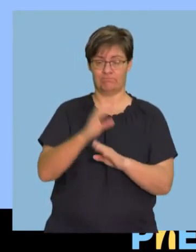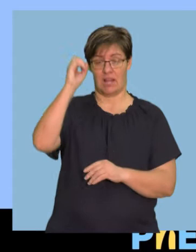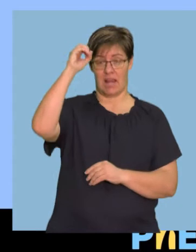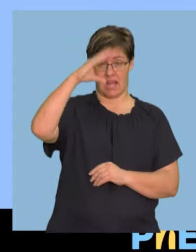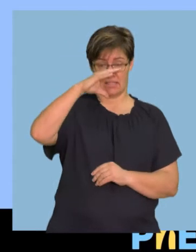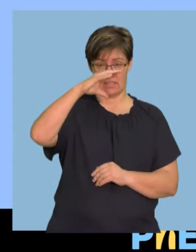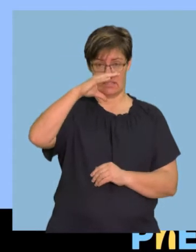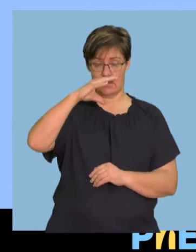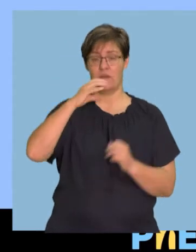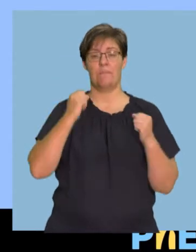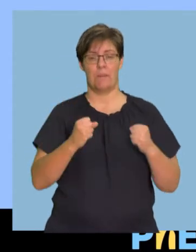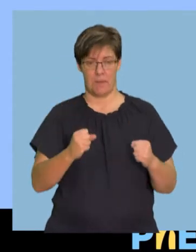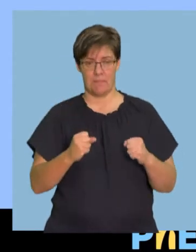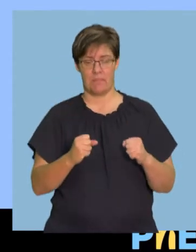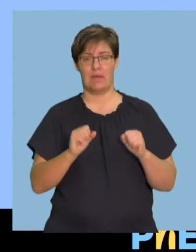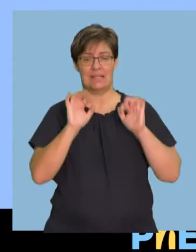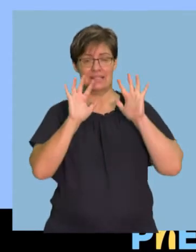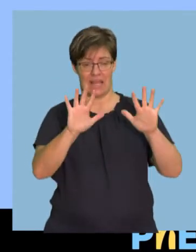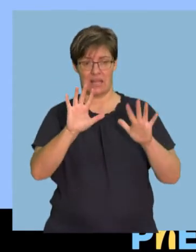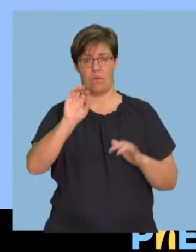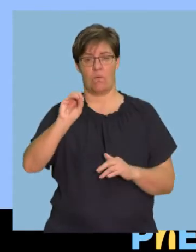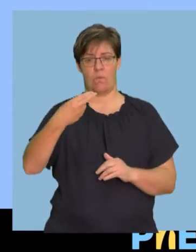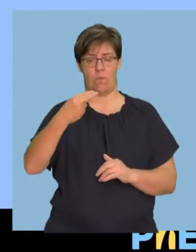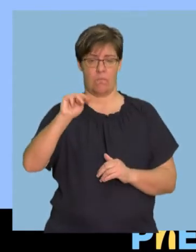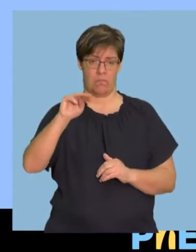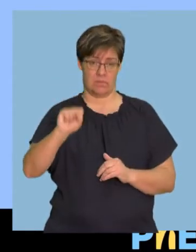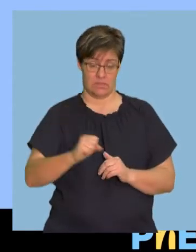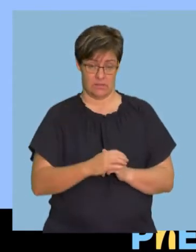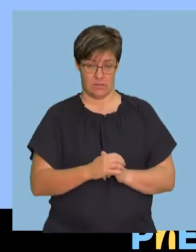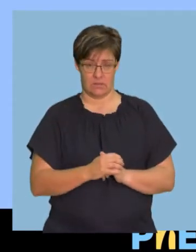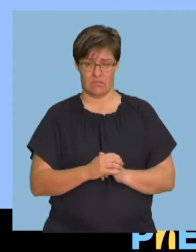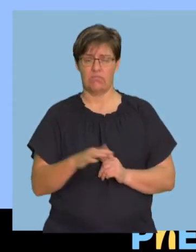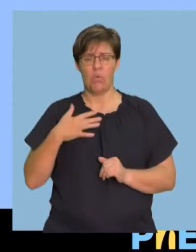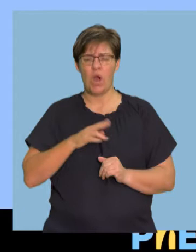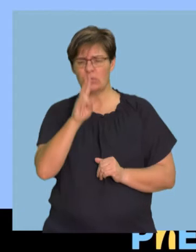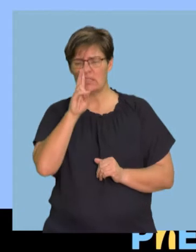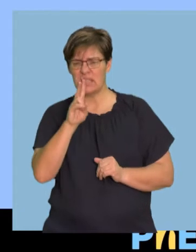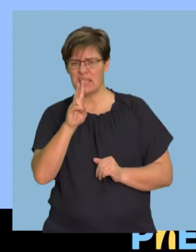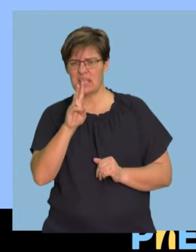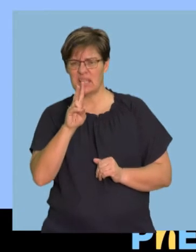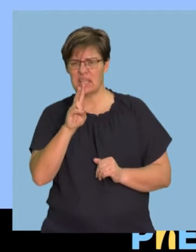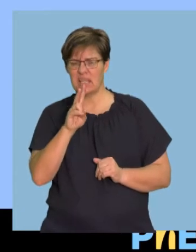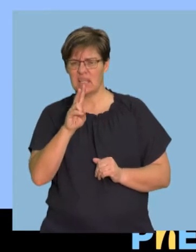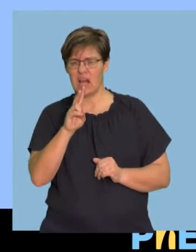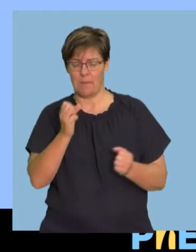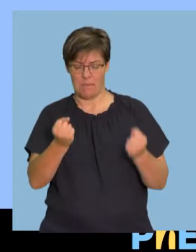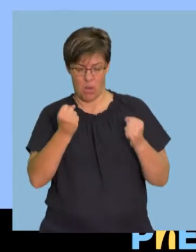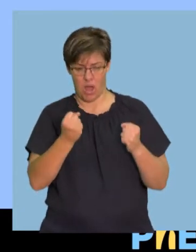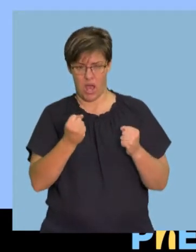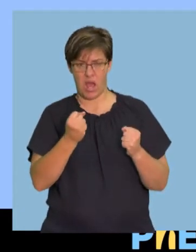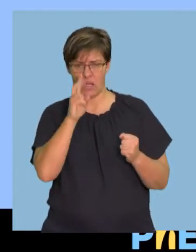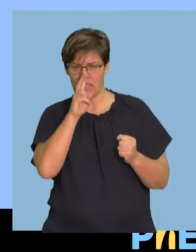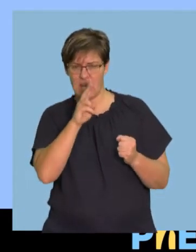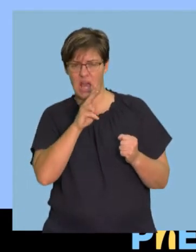bulb shall keep the same at 10 ohms. We just want to see how the power is affected by changing the voltage.